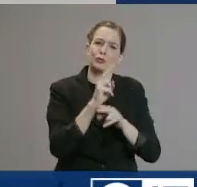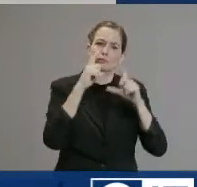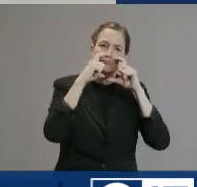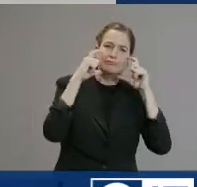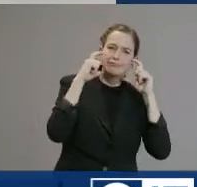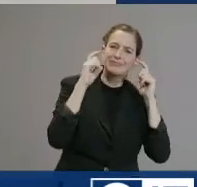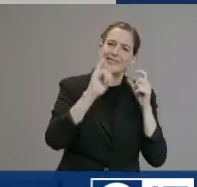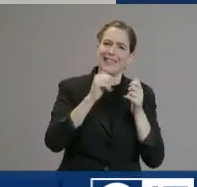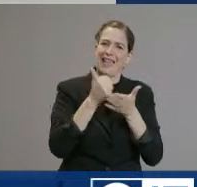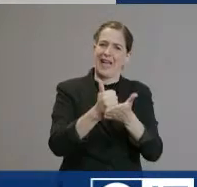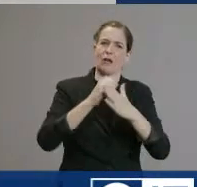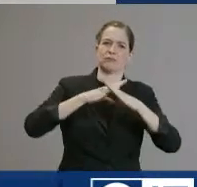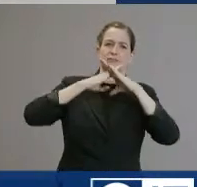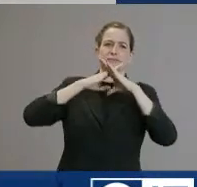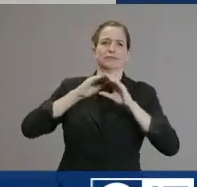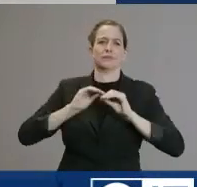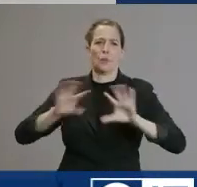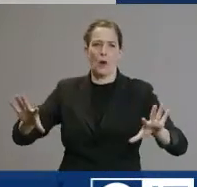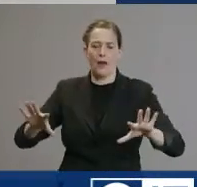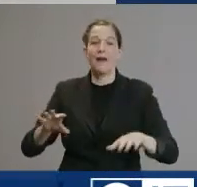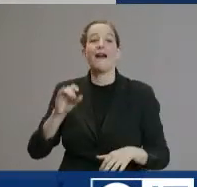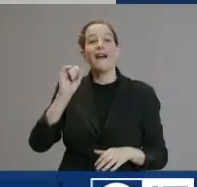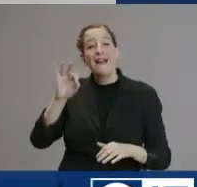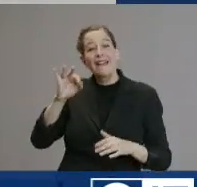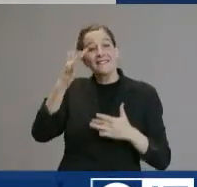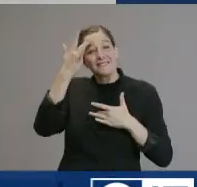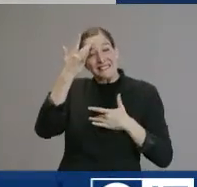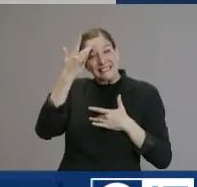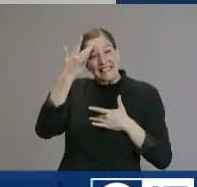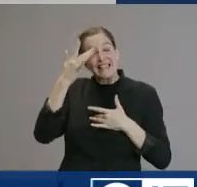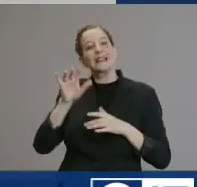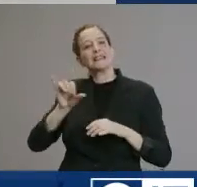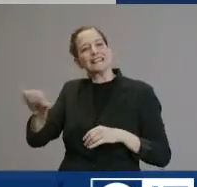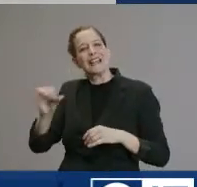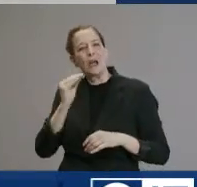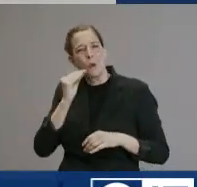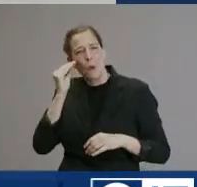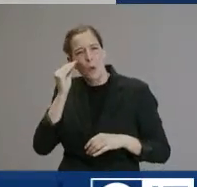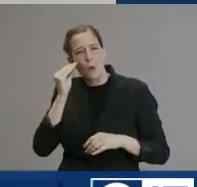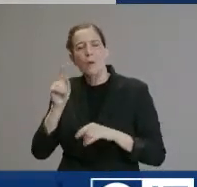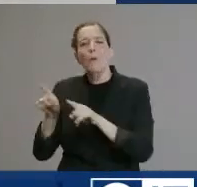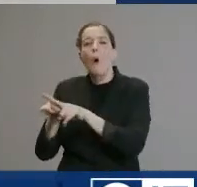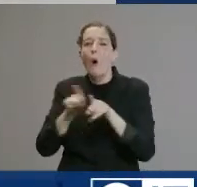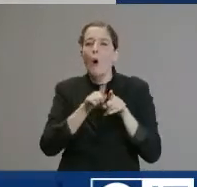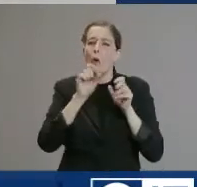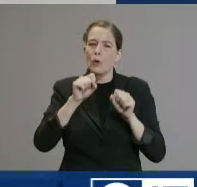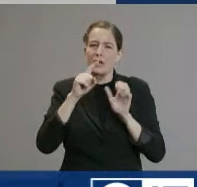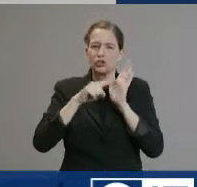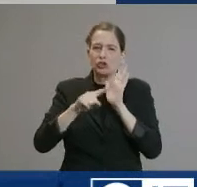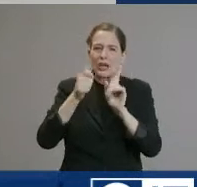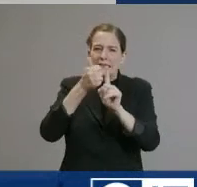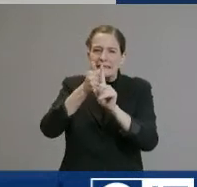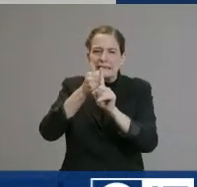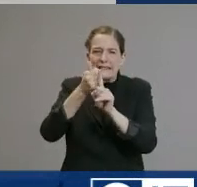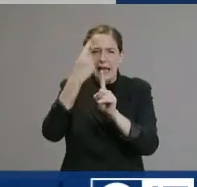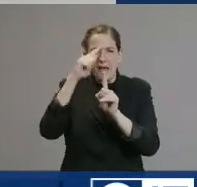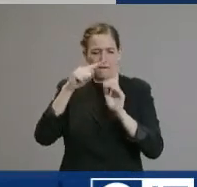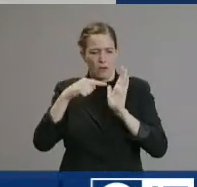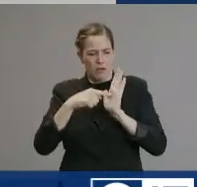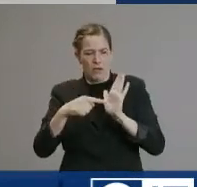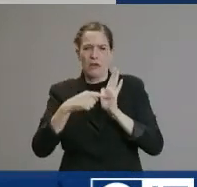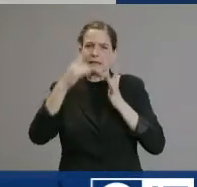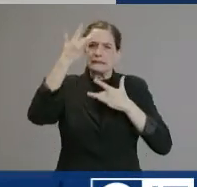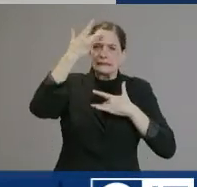home when they're sick. The other thing that you can do is you can symptom check yourself before going in to make sure that you don't have a fever, that you don't have a